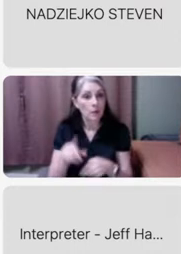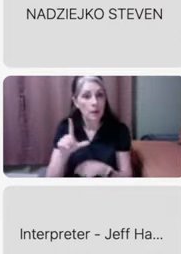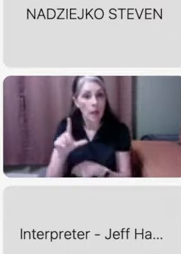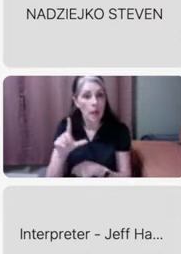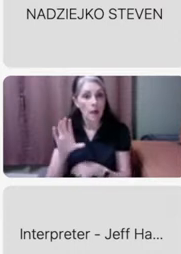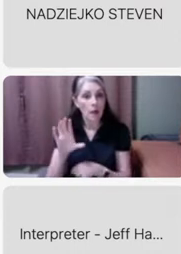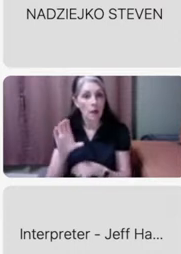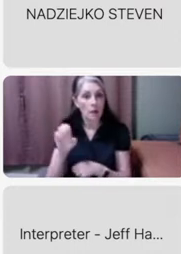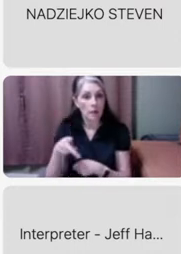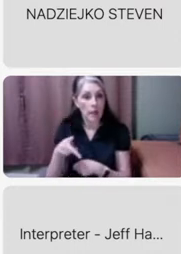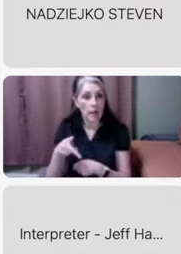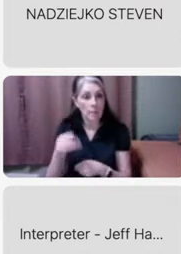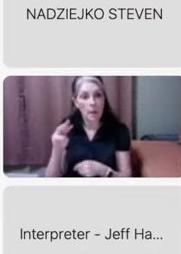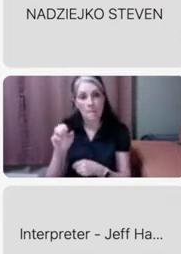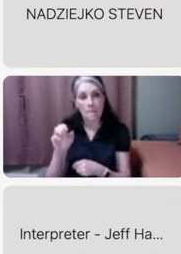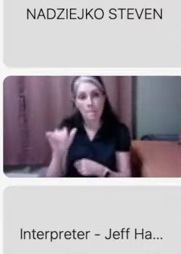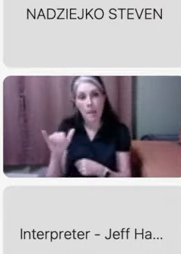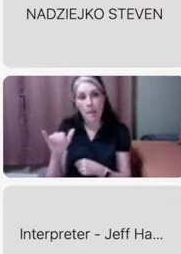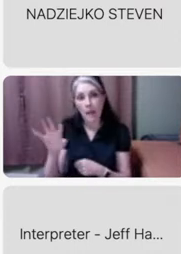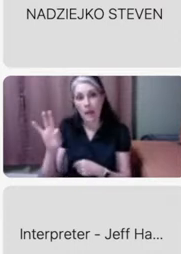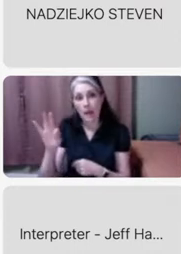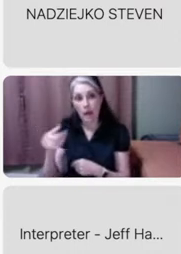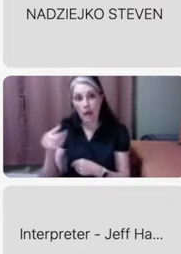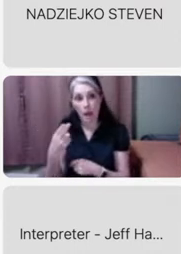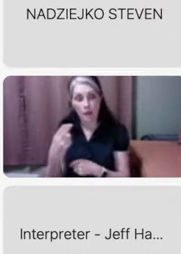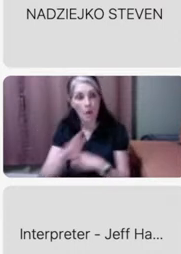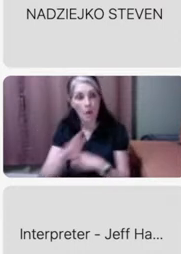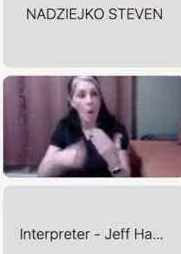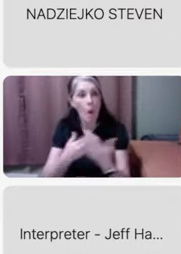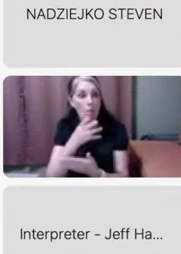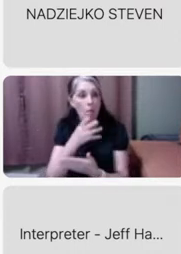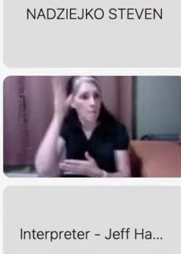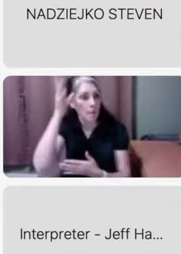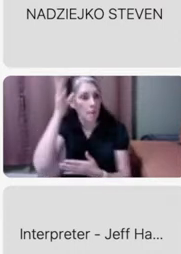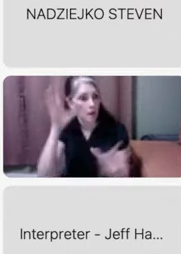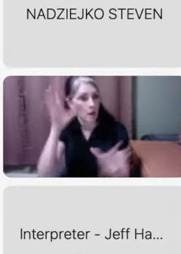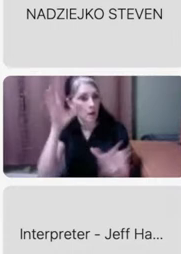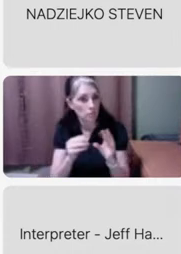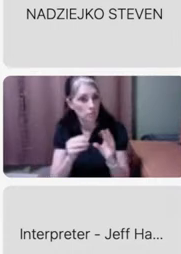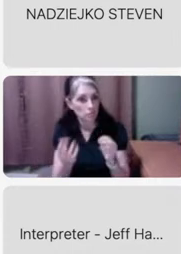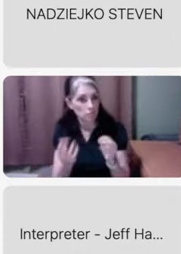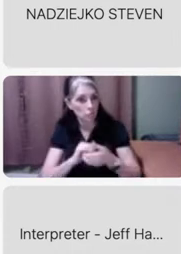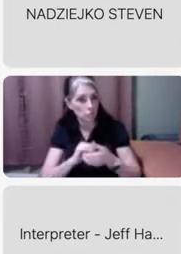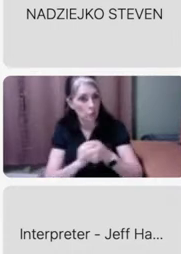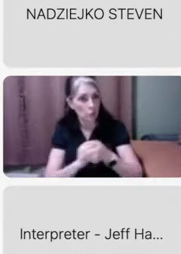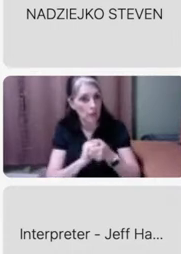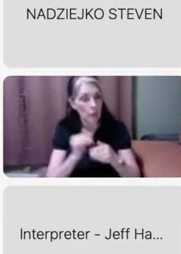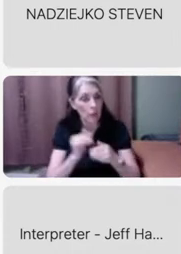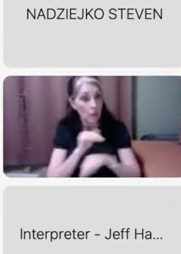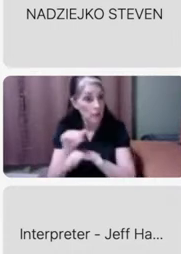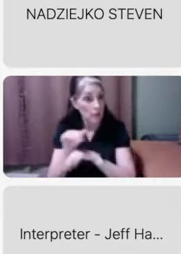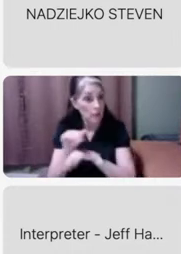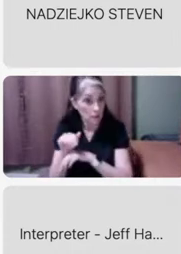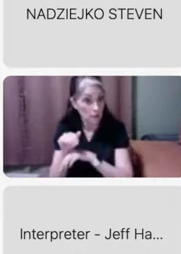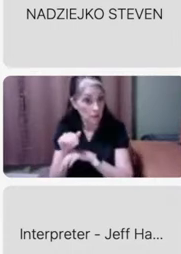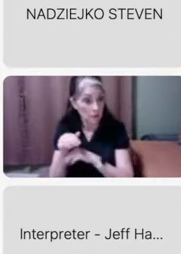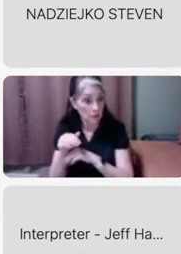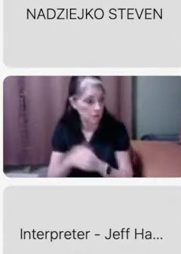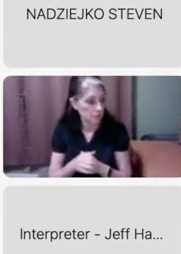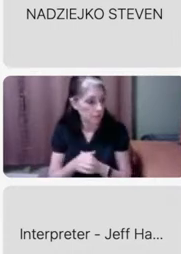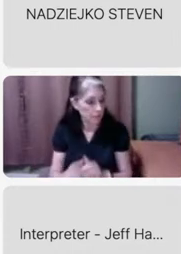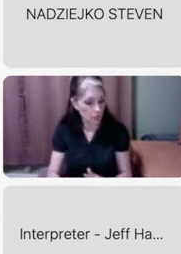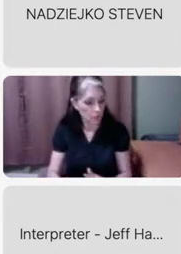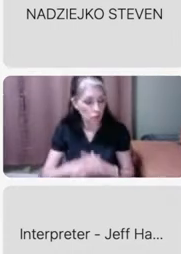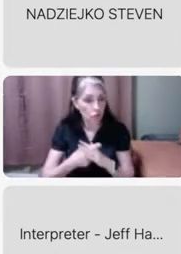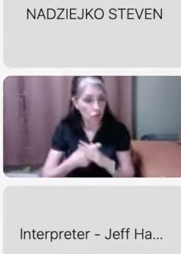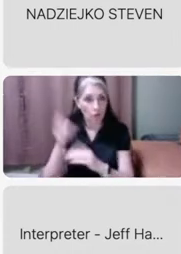and um that is all of our parent committees um joining together that night to be given that presentation and